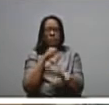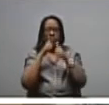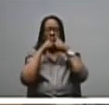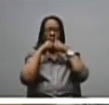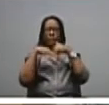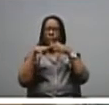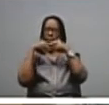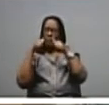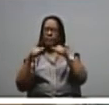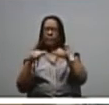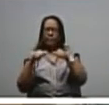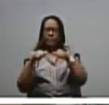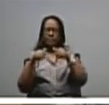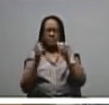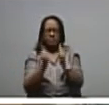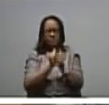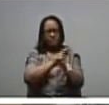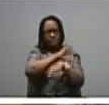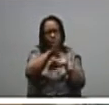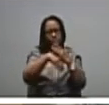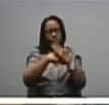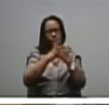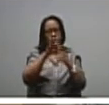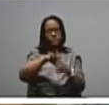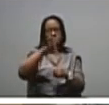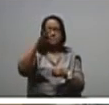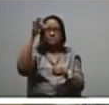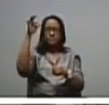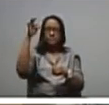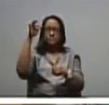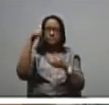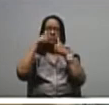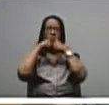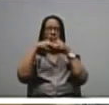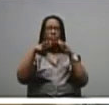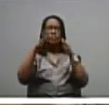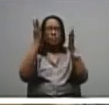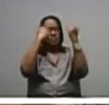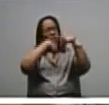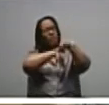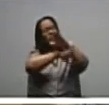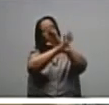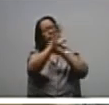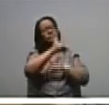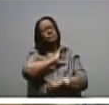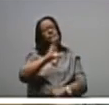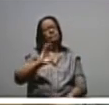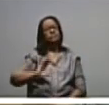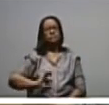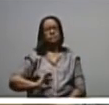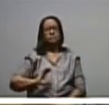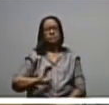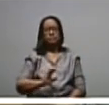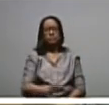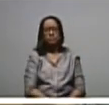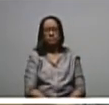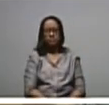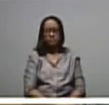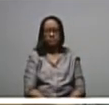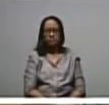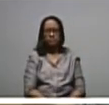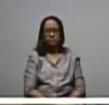of heaven in Christ. Now the usual readings at